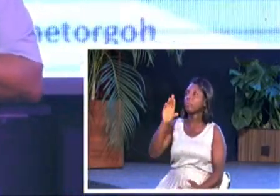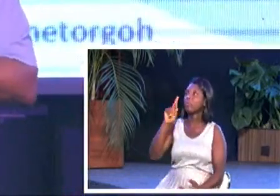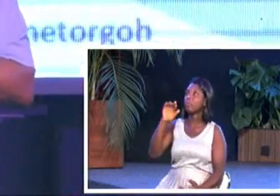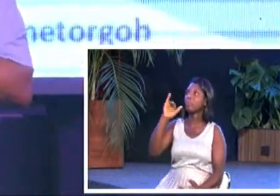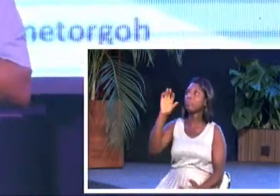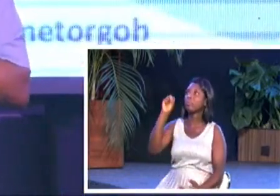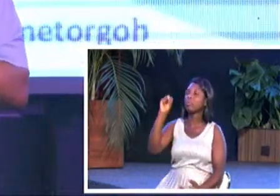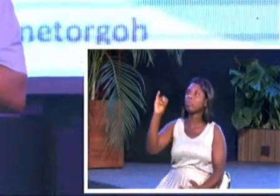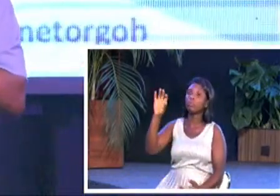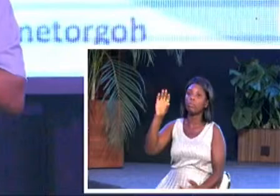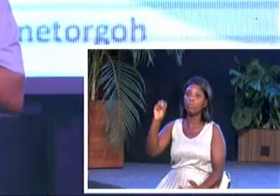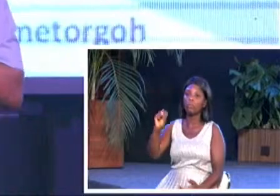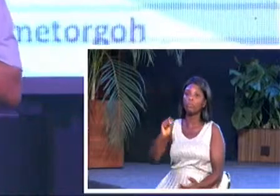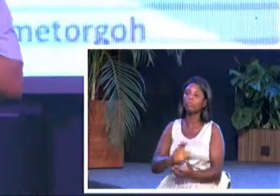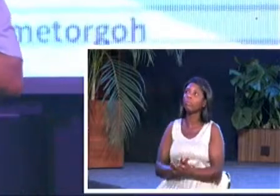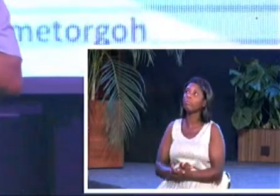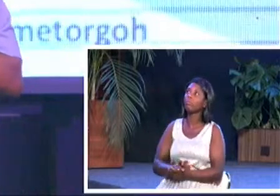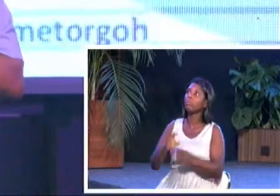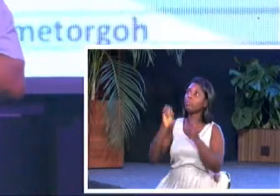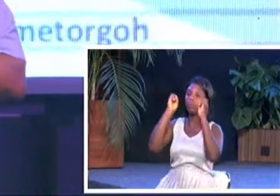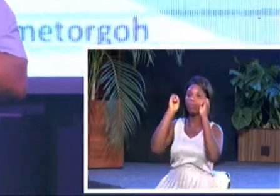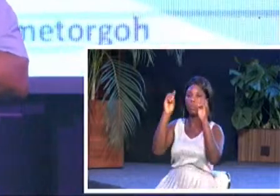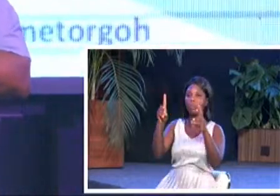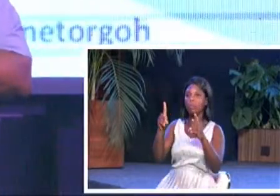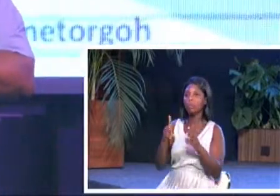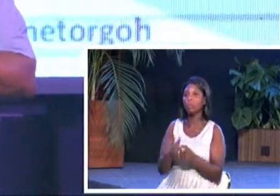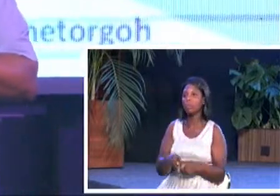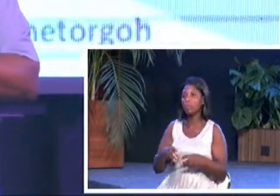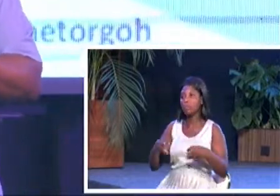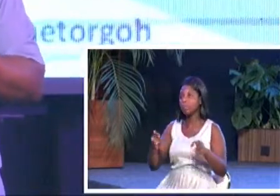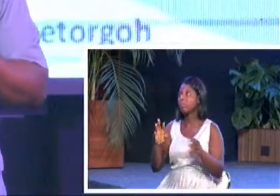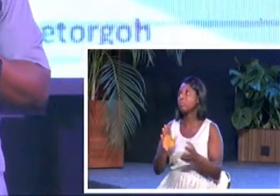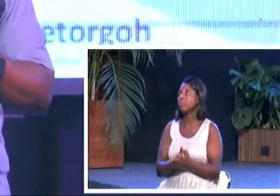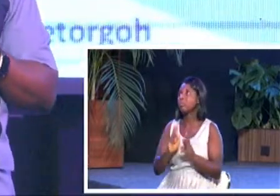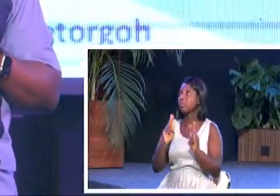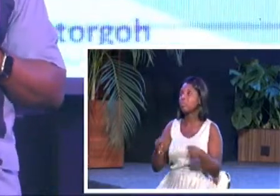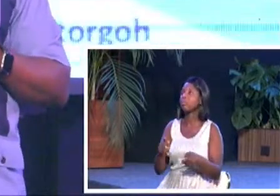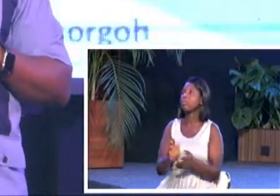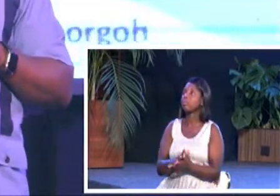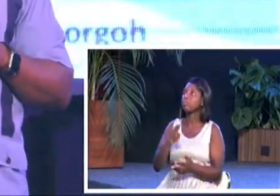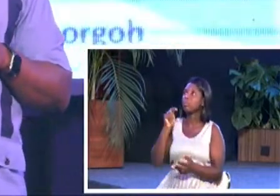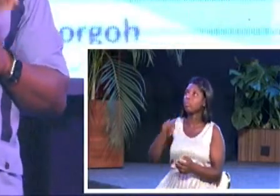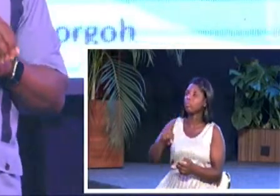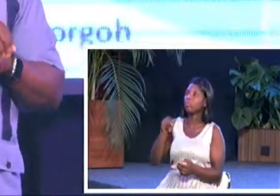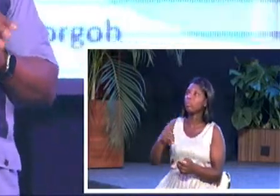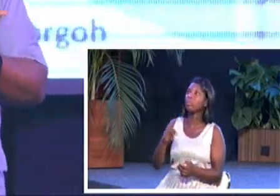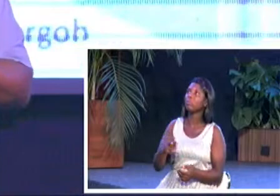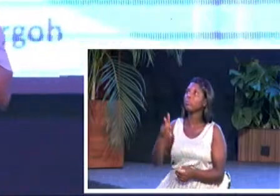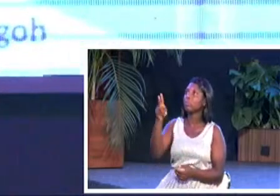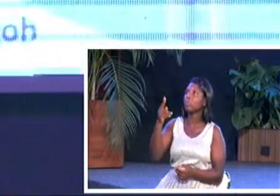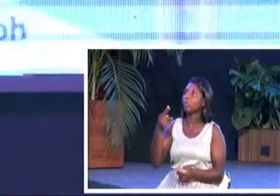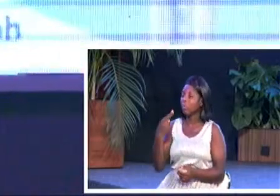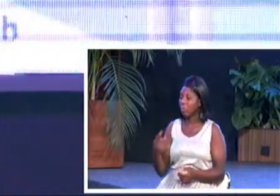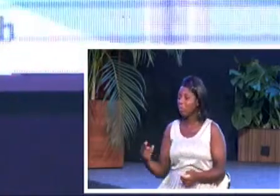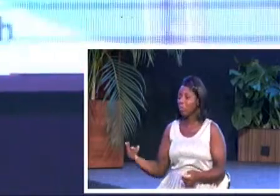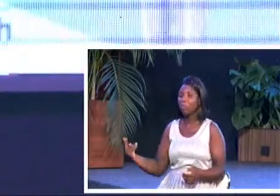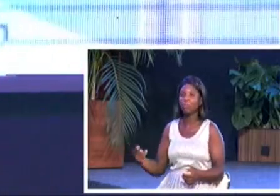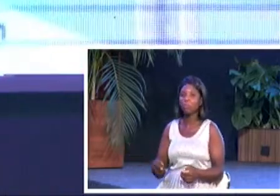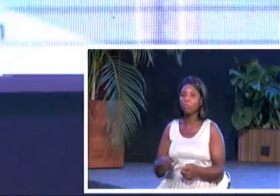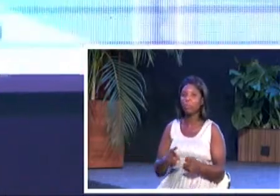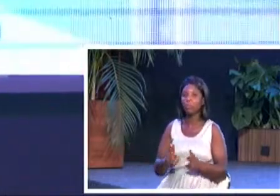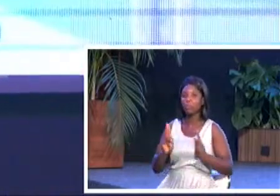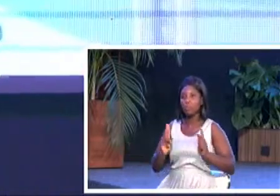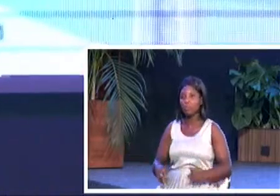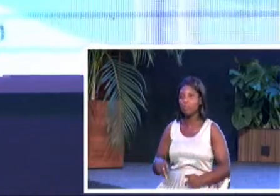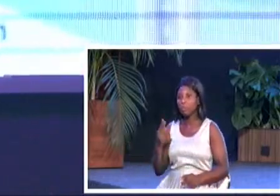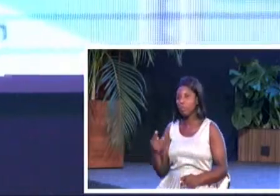we need online reputation manager. Can you imagine? They have online reputation manager as a skill.